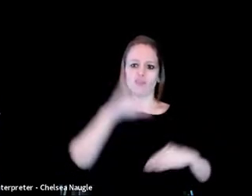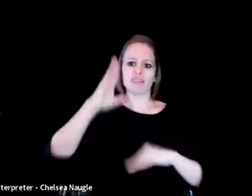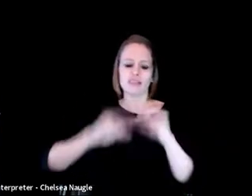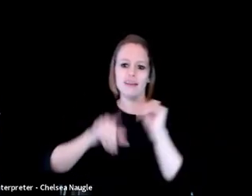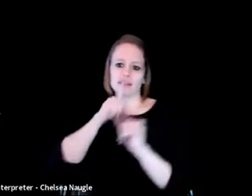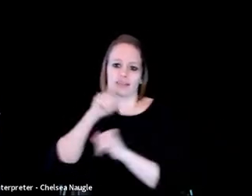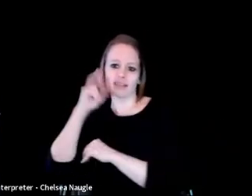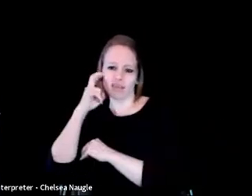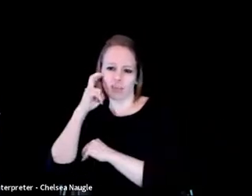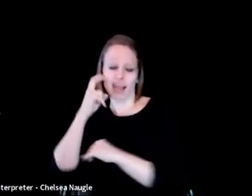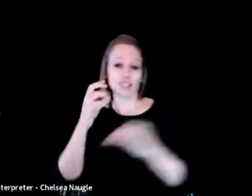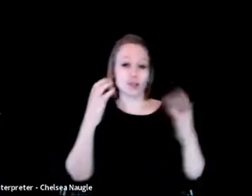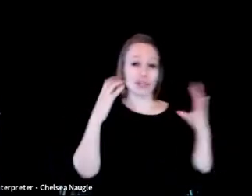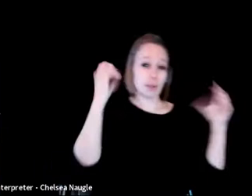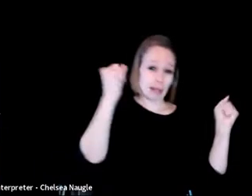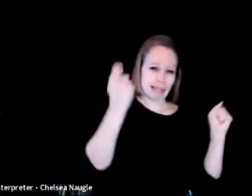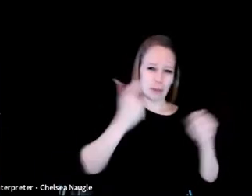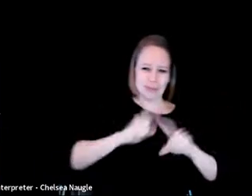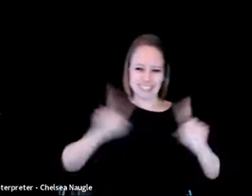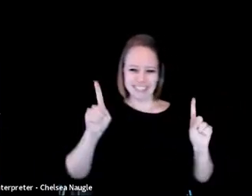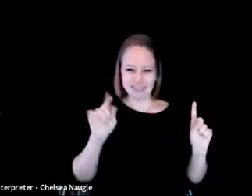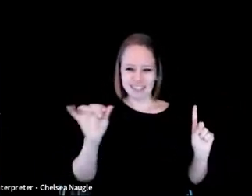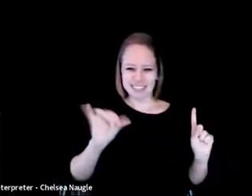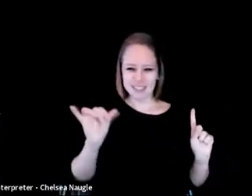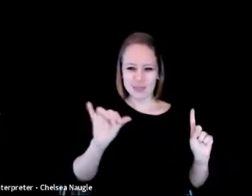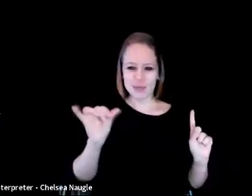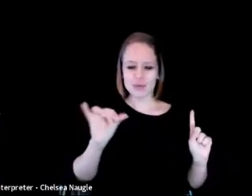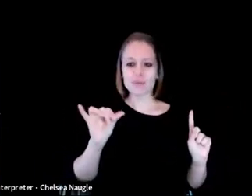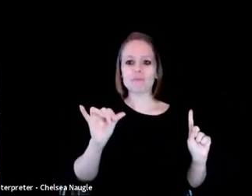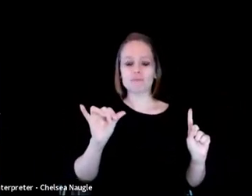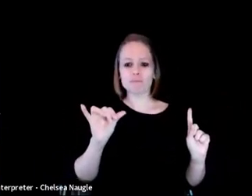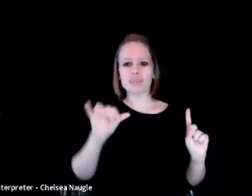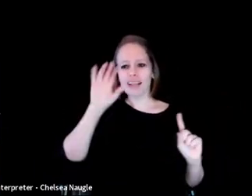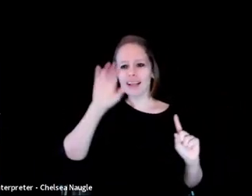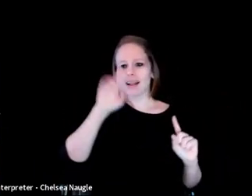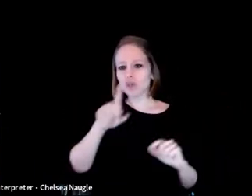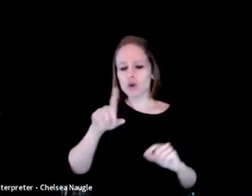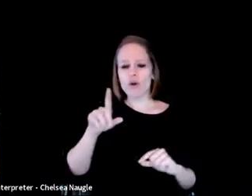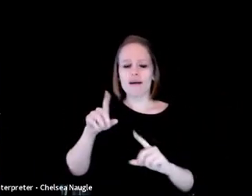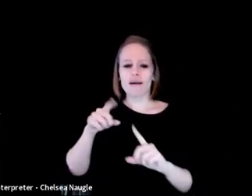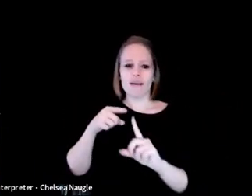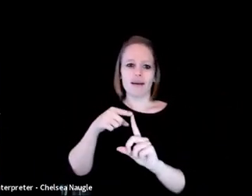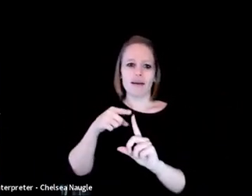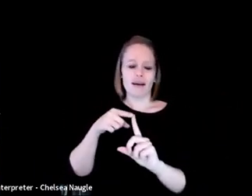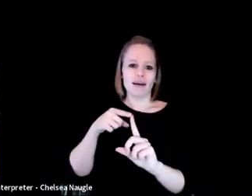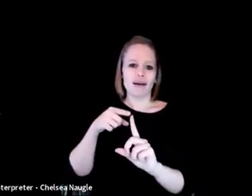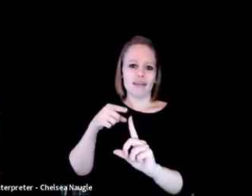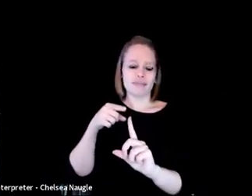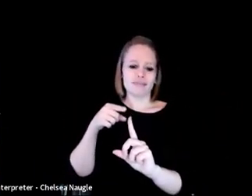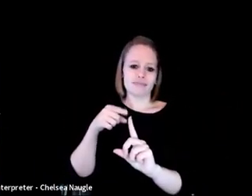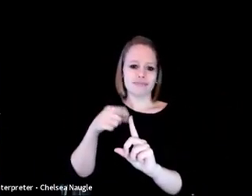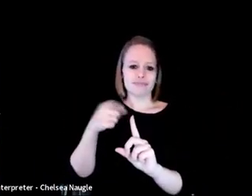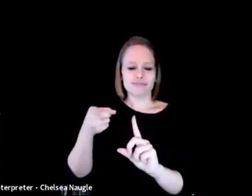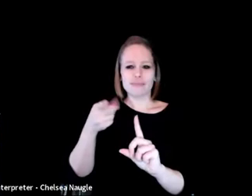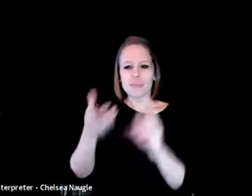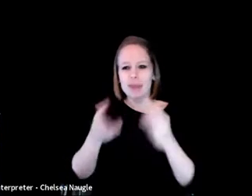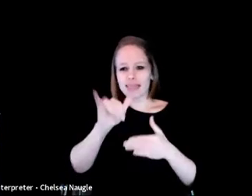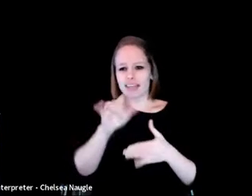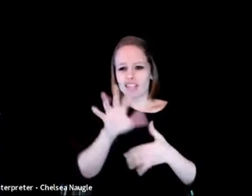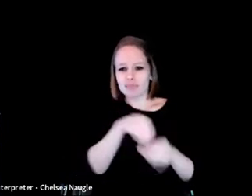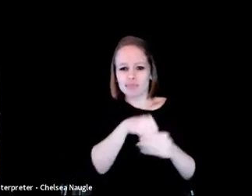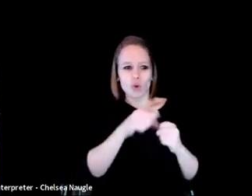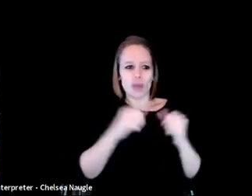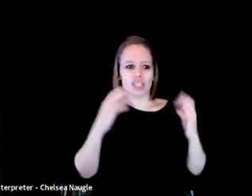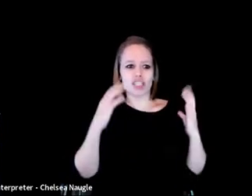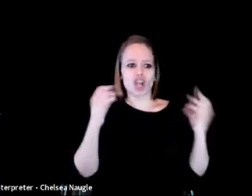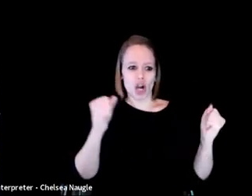charge is a little bit different there, and it might be something, and Tim would, I'm sure, say that it's just part of the charge etiology. These